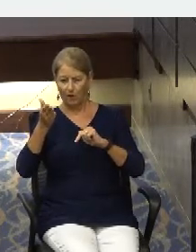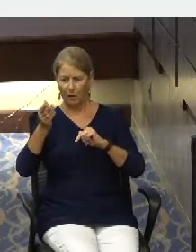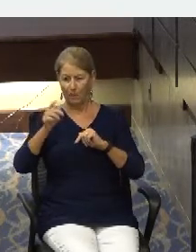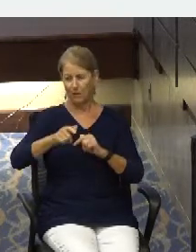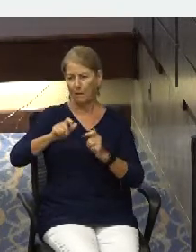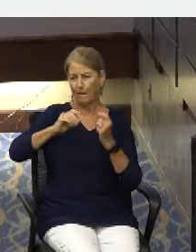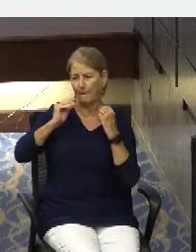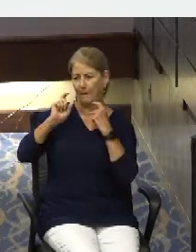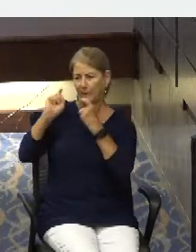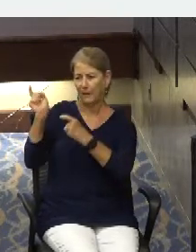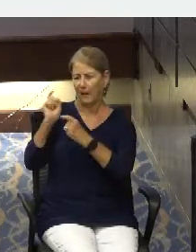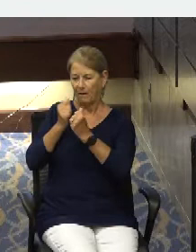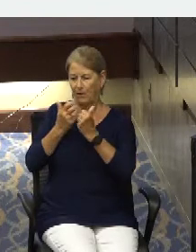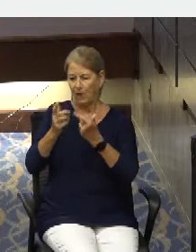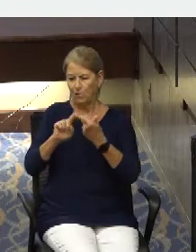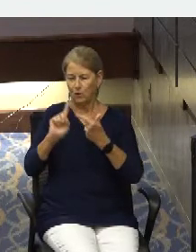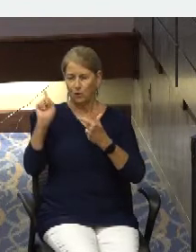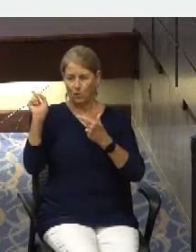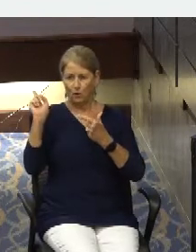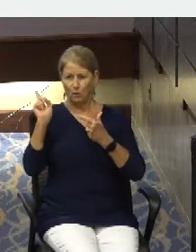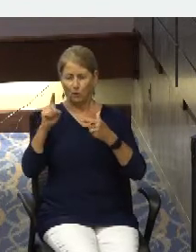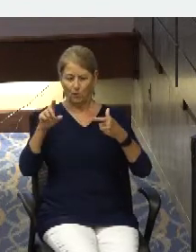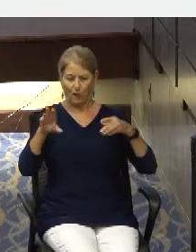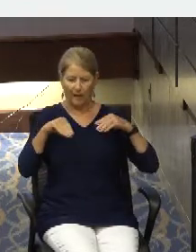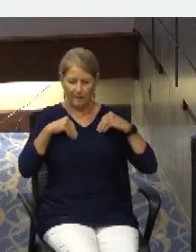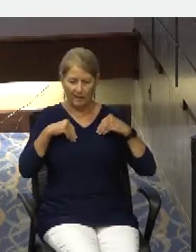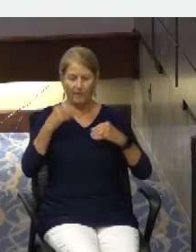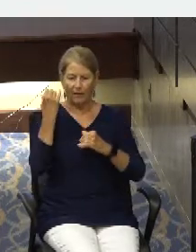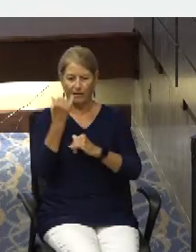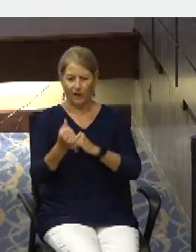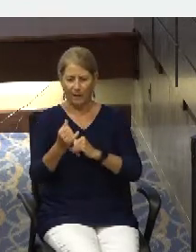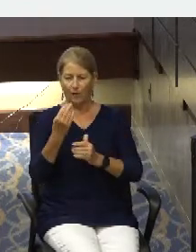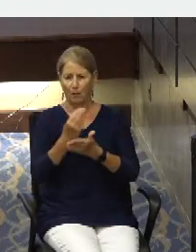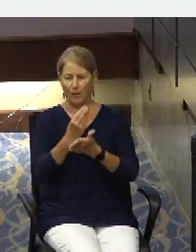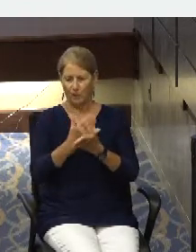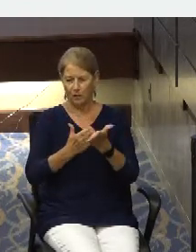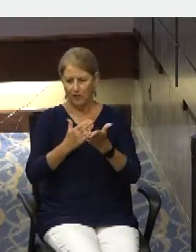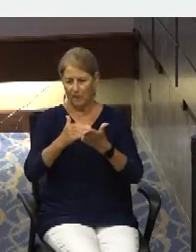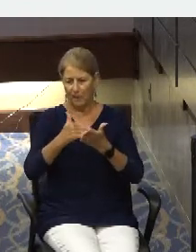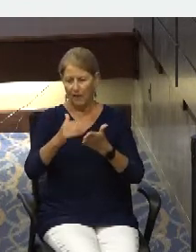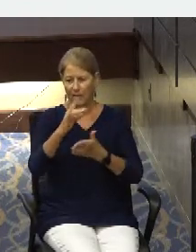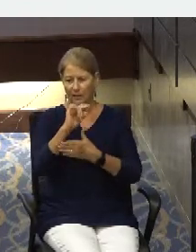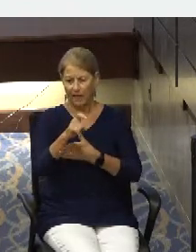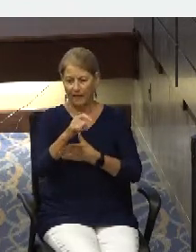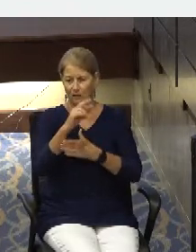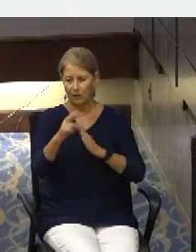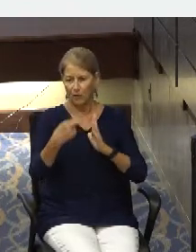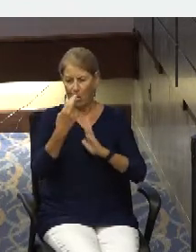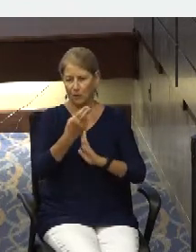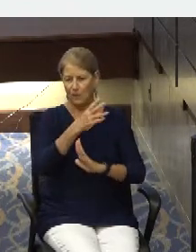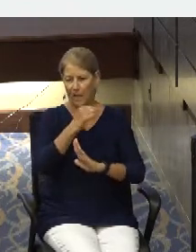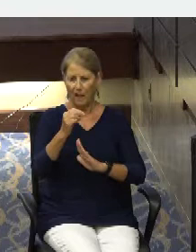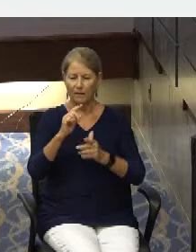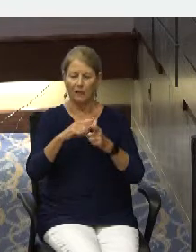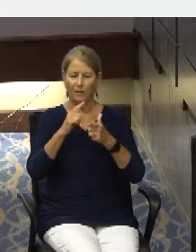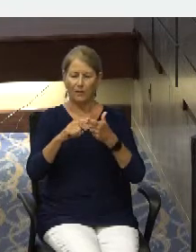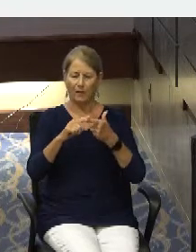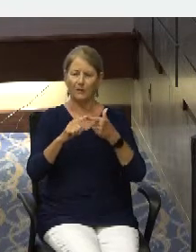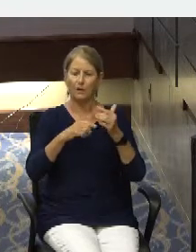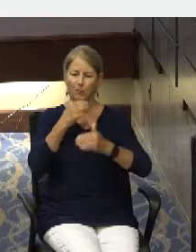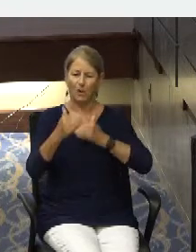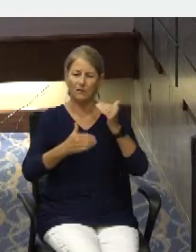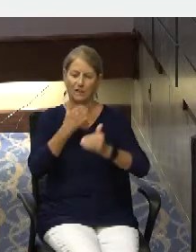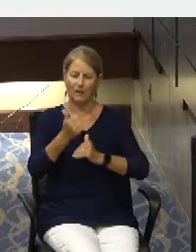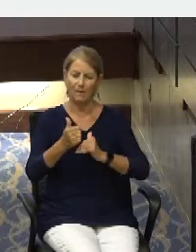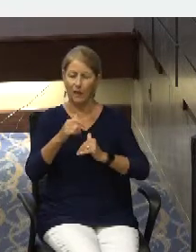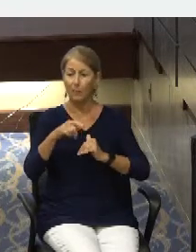you. So we'll present the filed budget, the tax rolls, and then we'll start going through the process of setting the public hearing for the vote